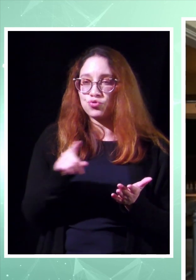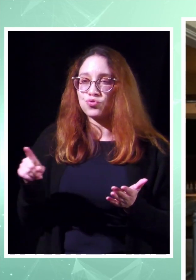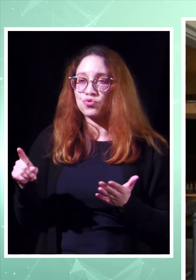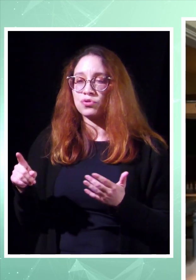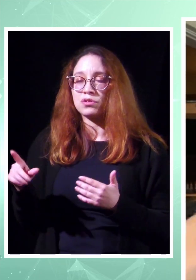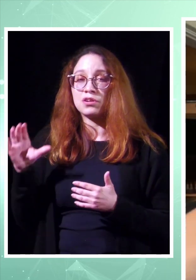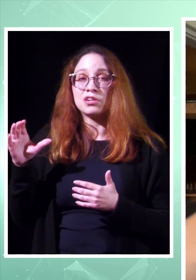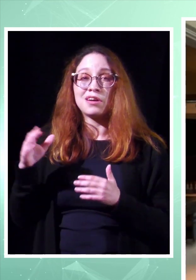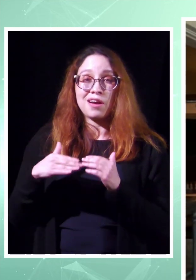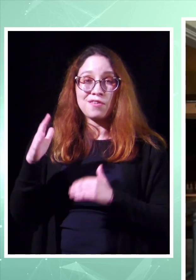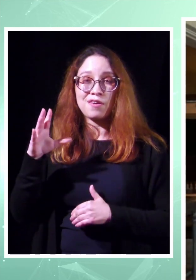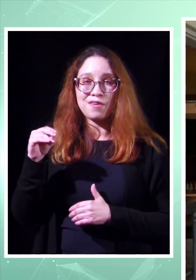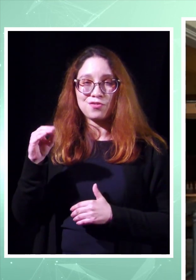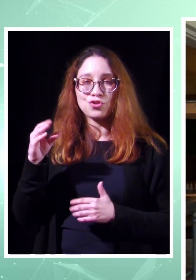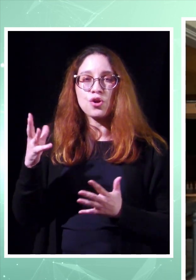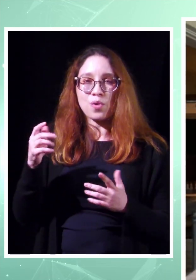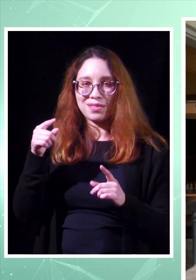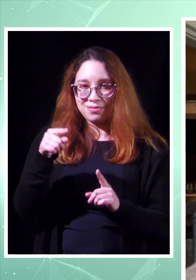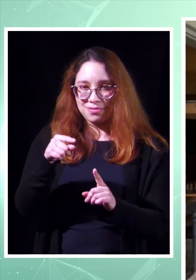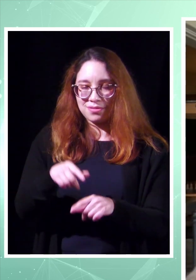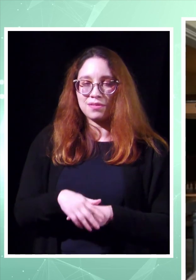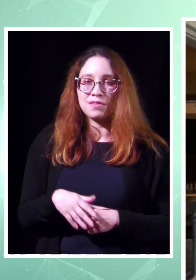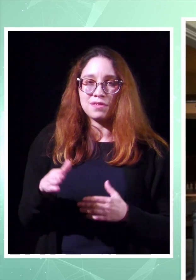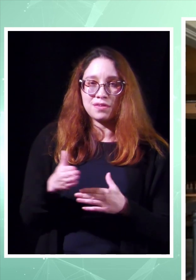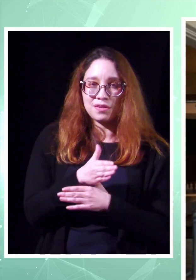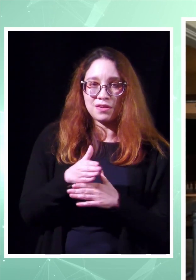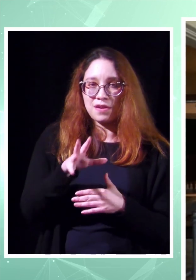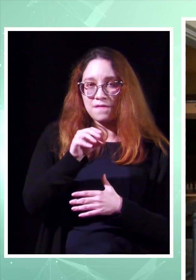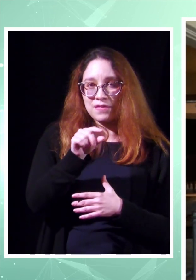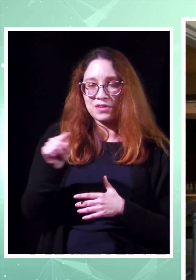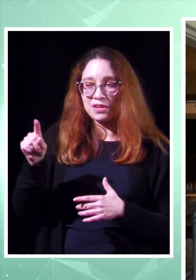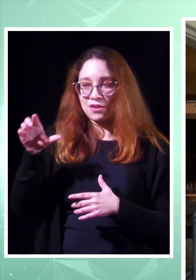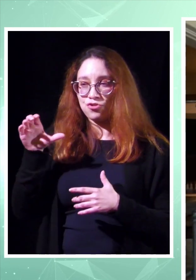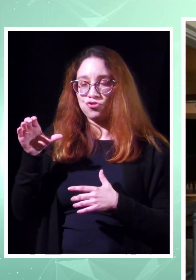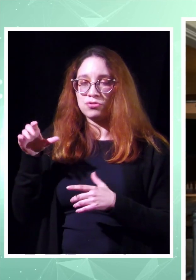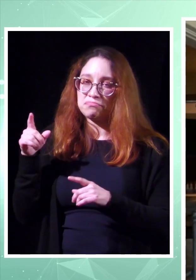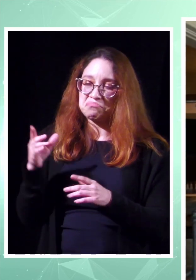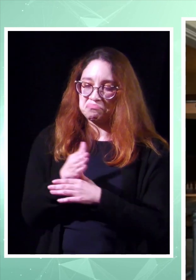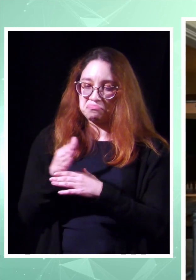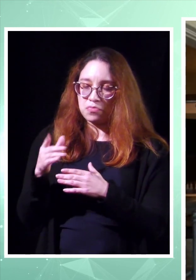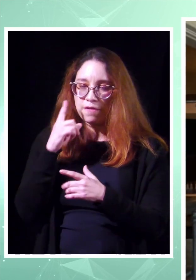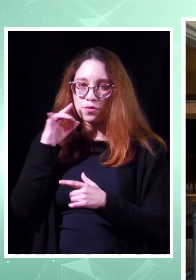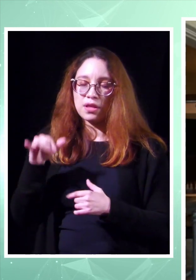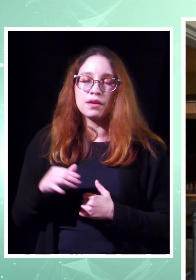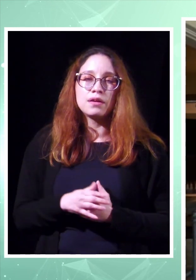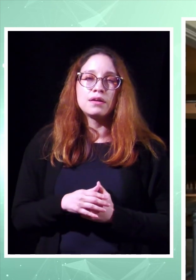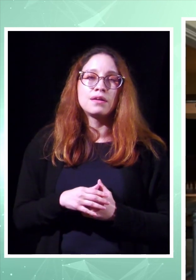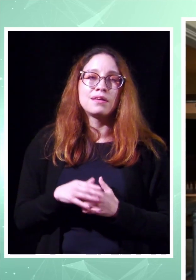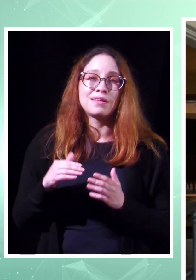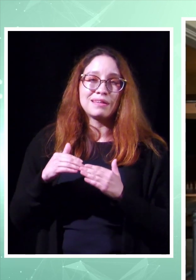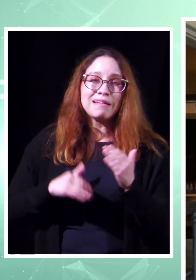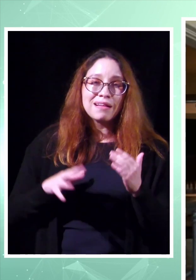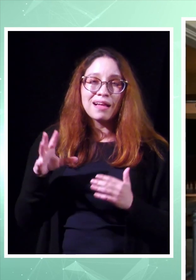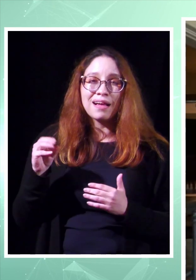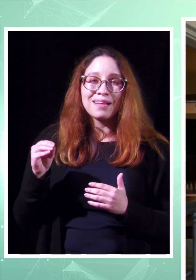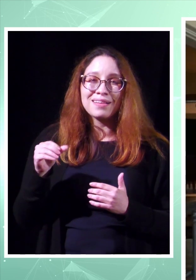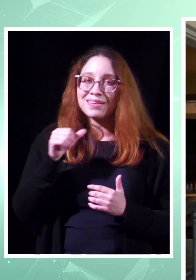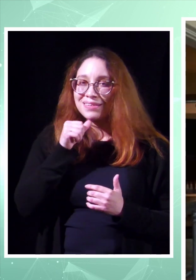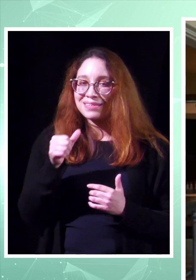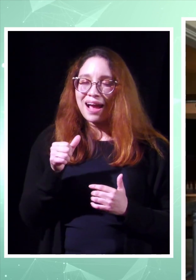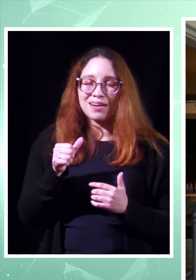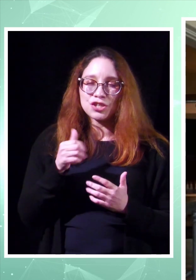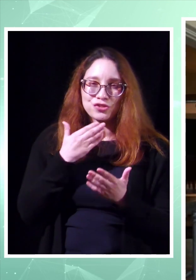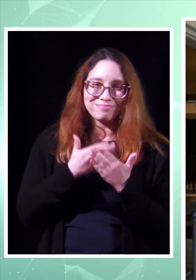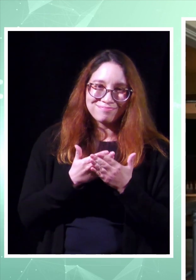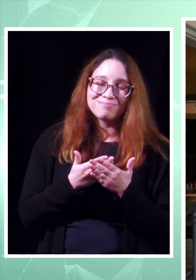above 50 is where I want you to be. So between 50 and 100, that's exactly where I want you to be. Less than 50 is not so